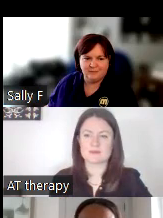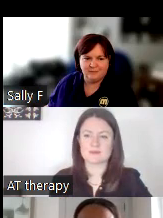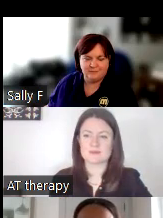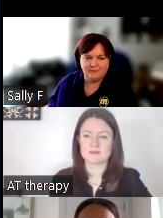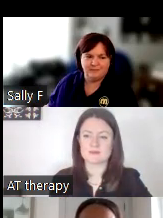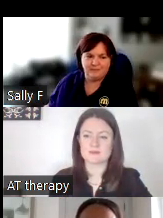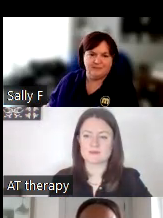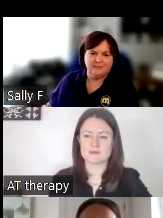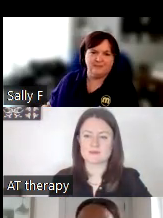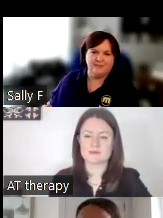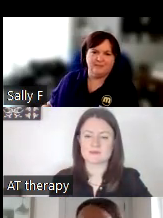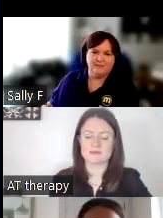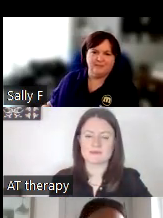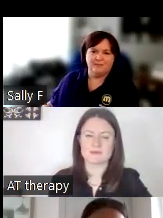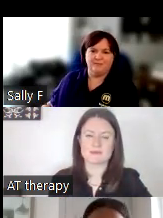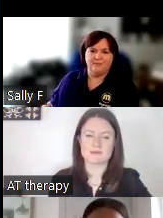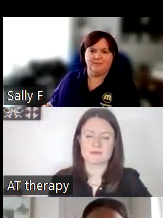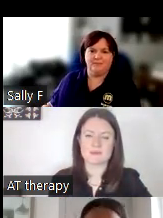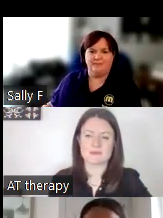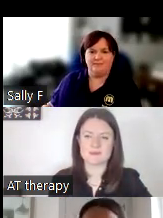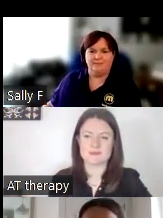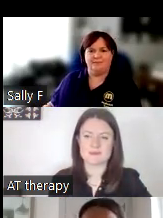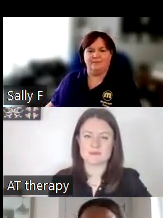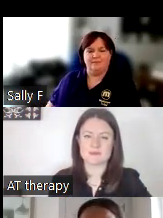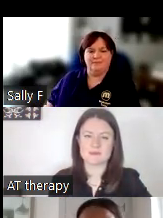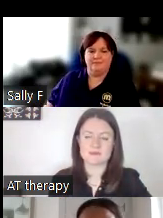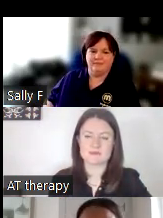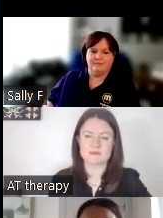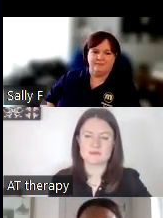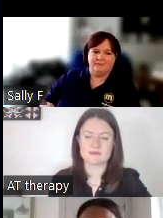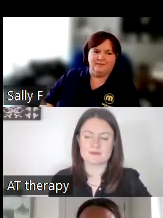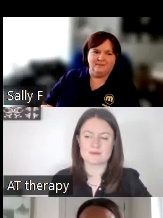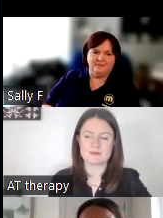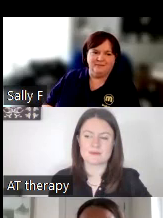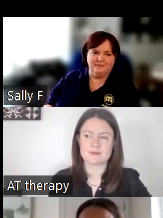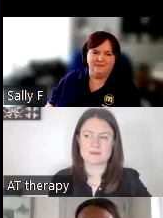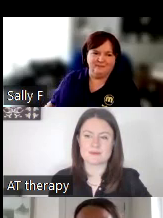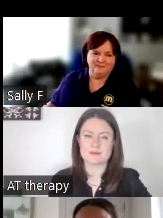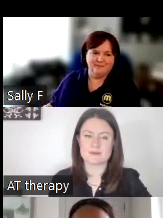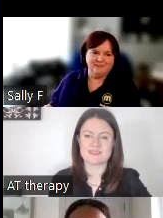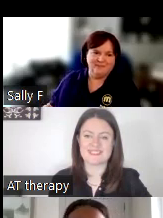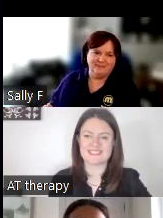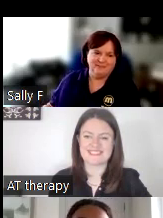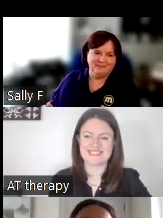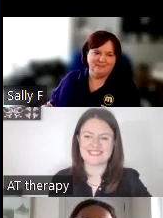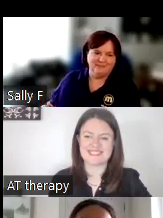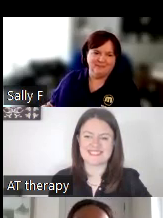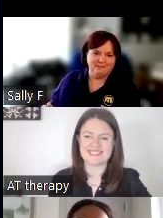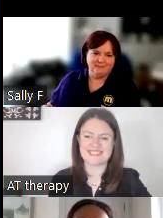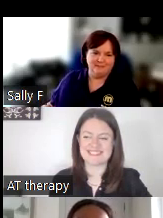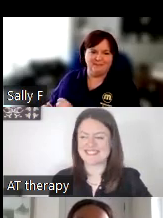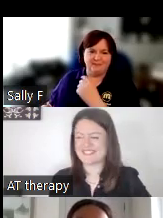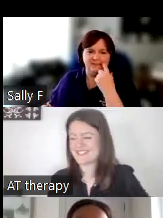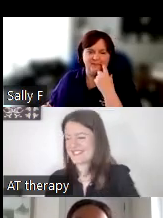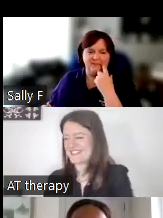Loud with her partner. She's been using Makaton for many, many years alongside music. So personally, I'm really looking forward to